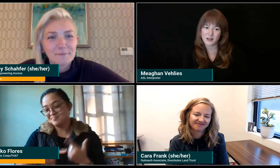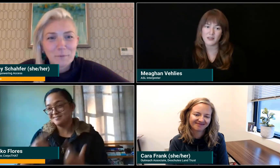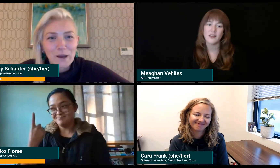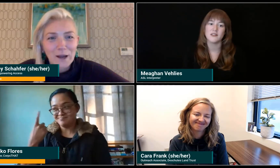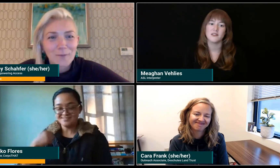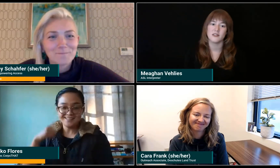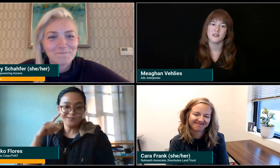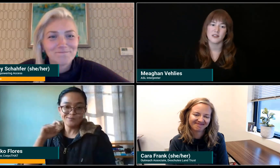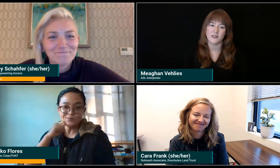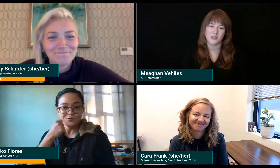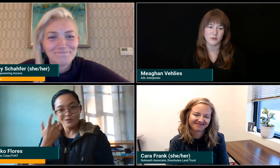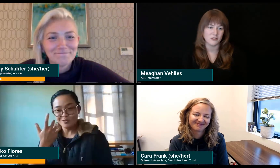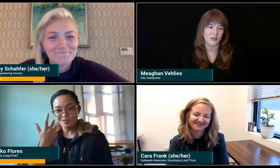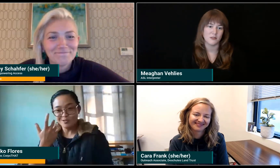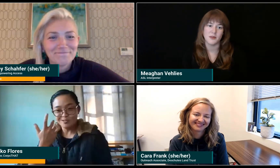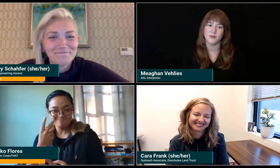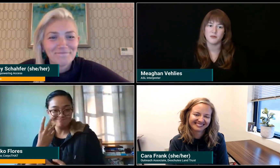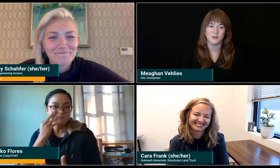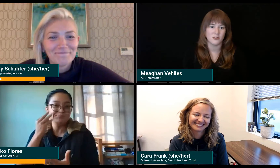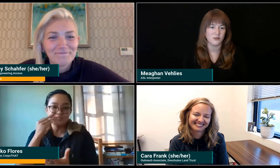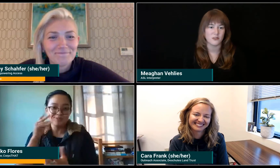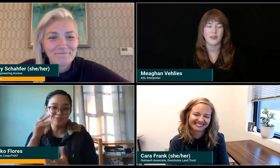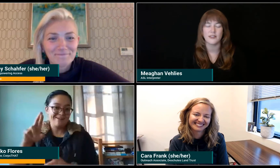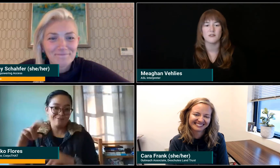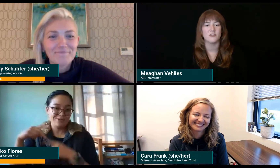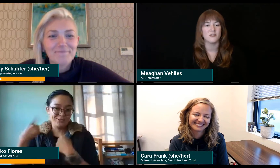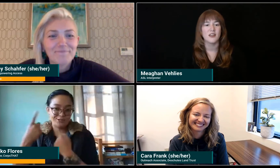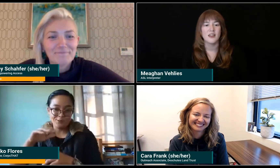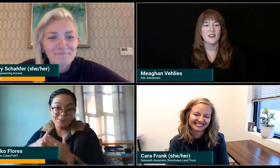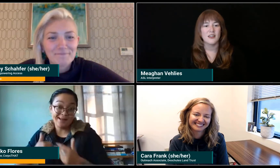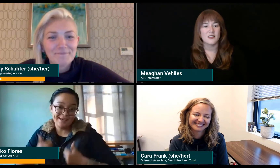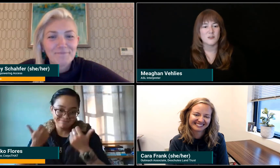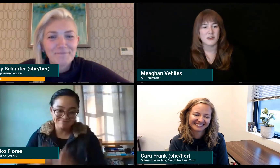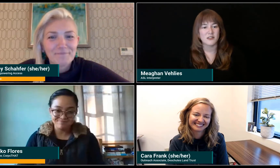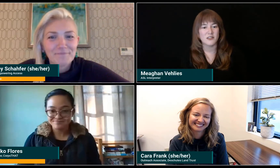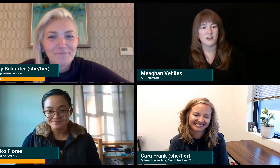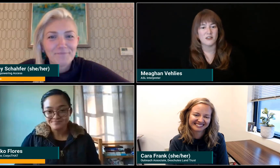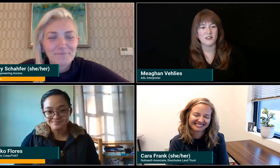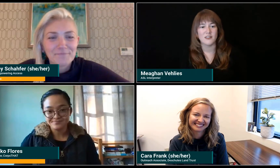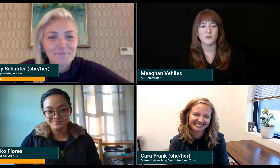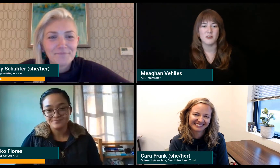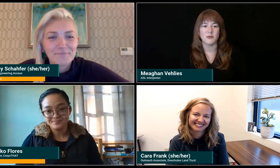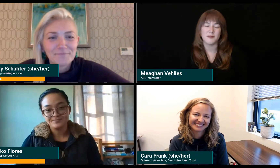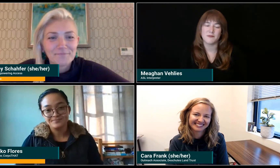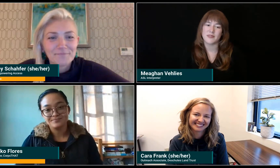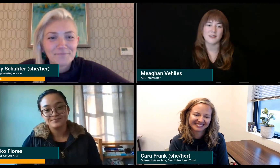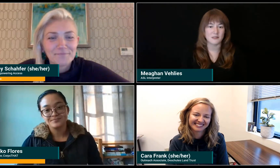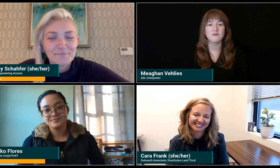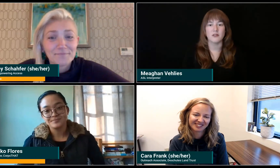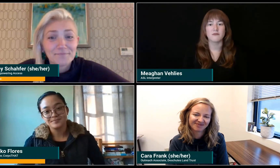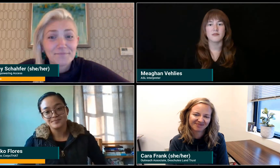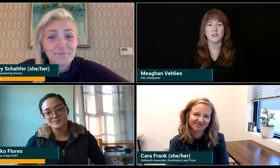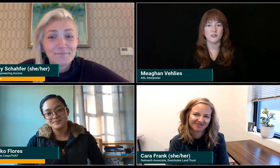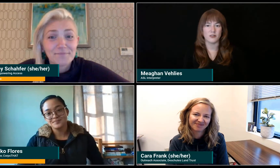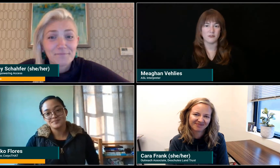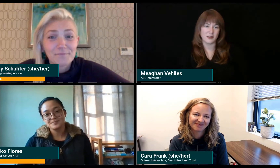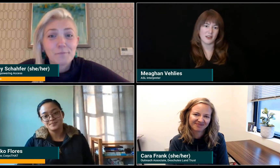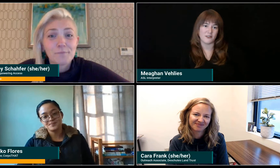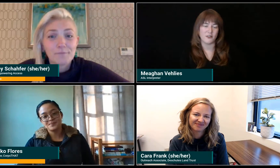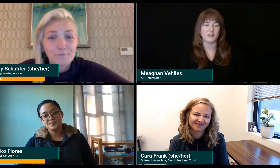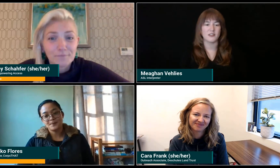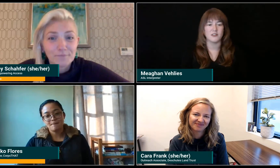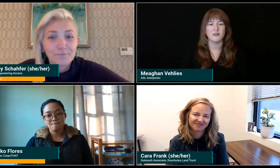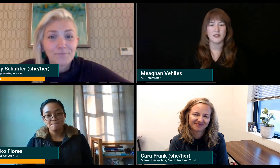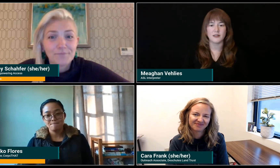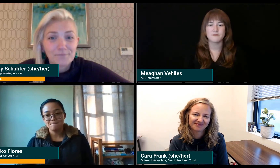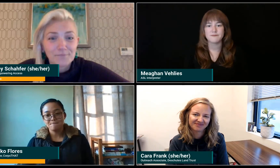and back on land, and having to communicate with people who don't know sign language, and experiences that aren't accessible. But that's a story of my life.